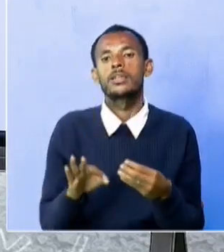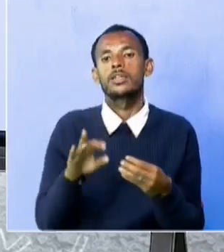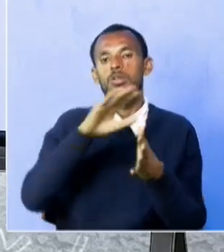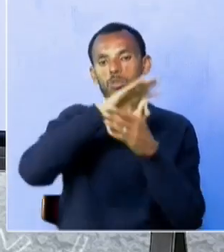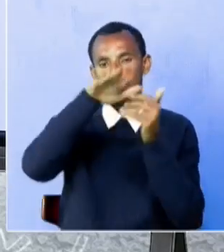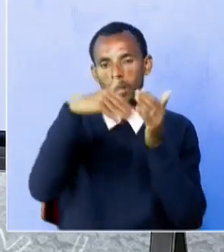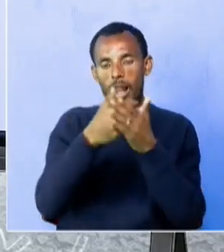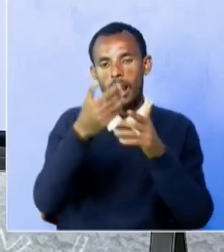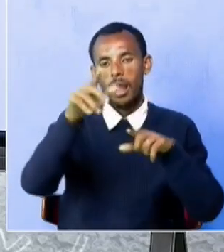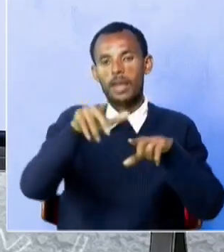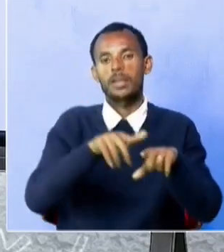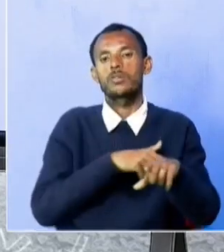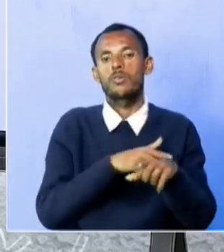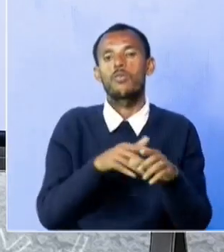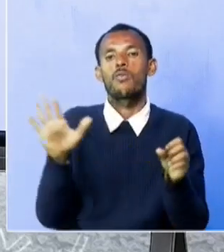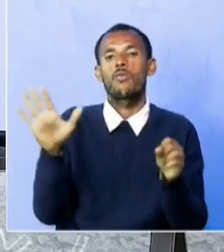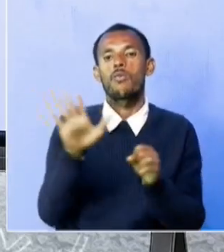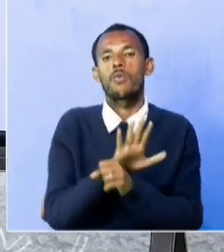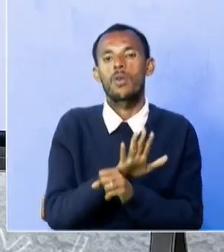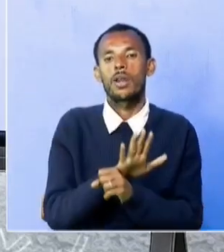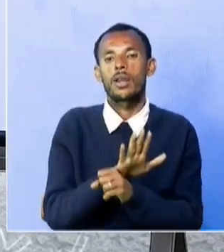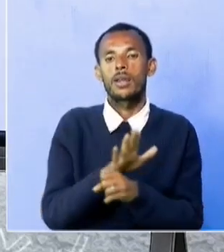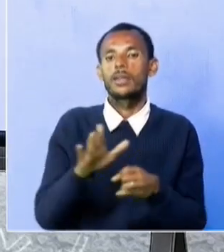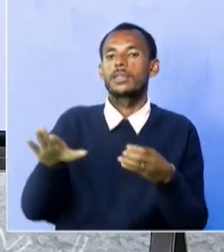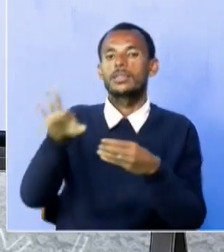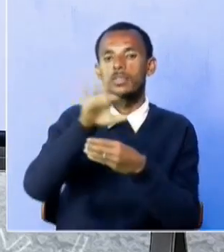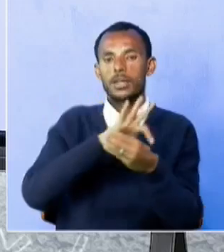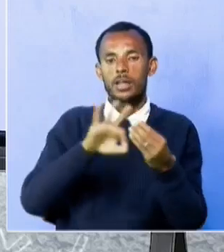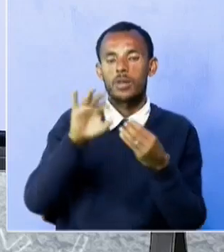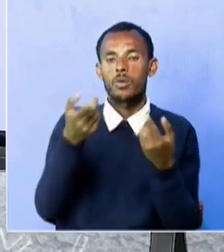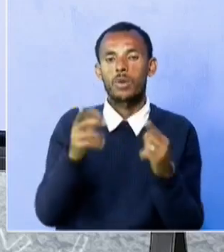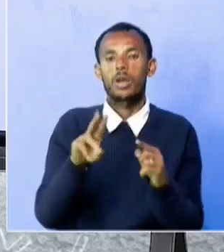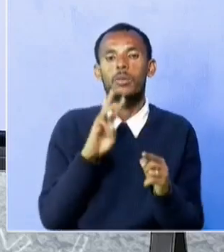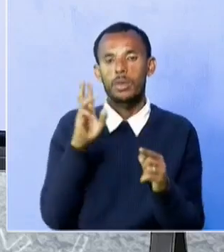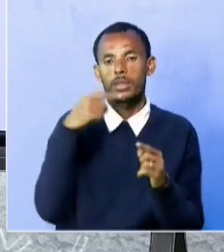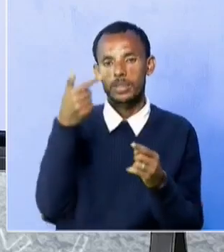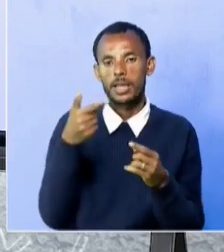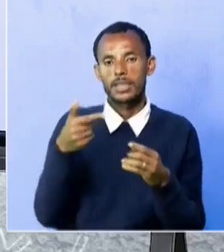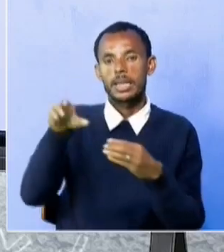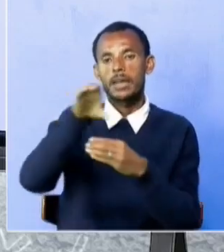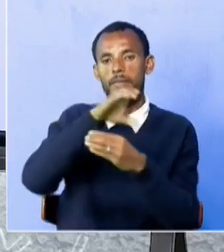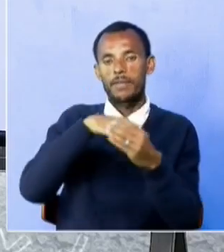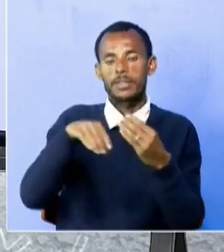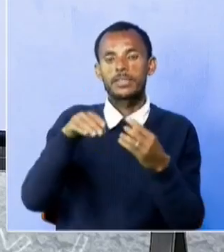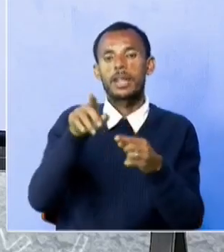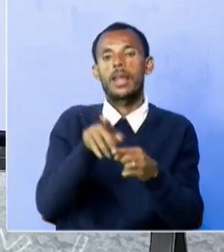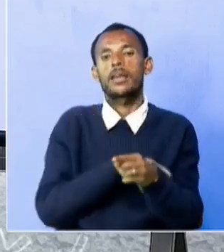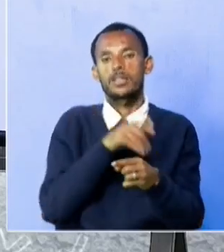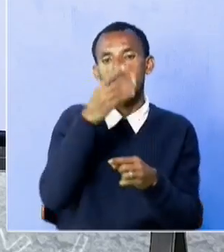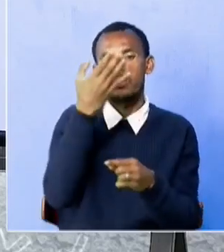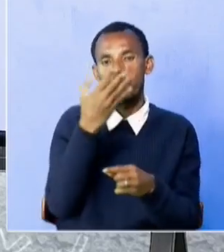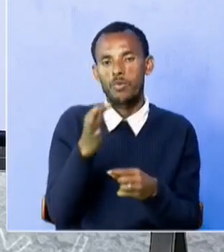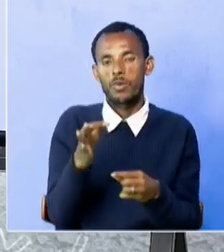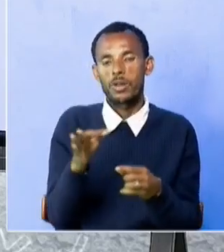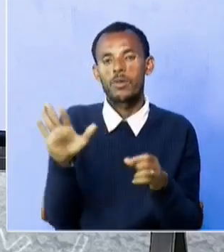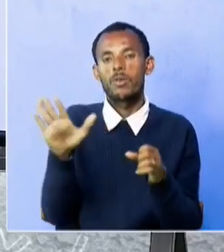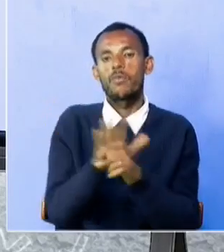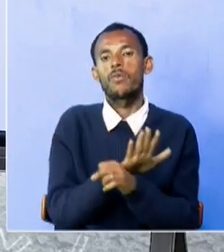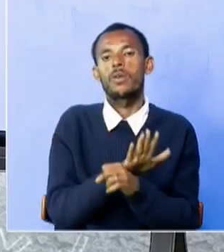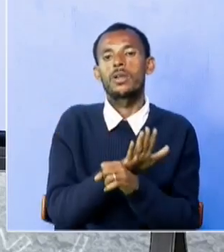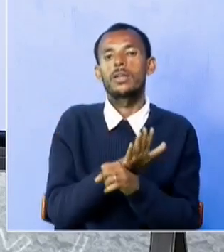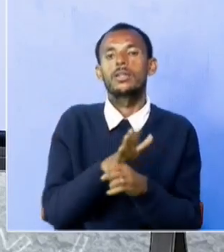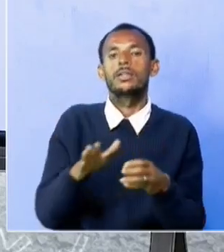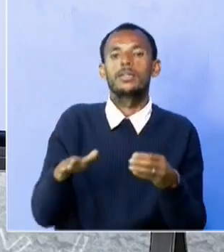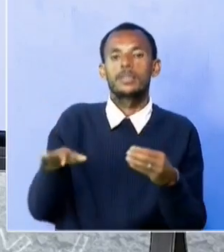total length of a full circle. Okay, whenever we say circumference, the length of a full circle is